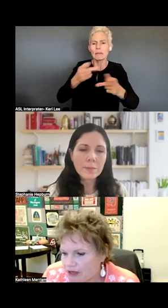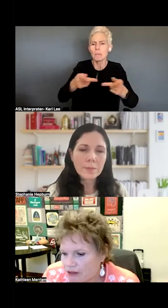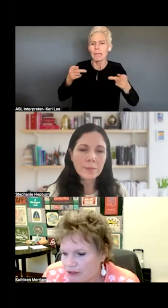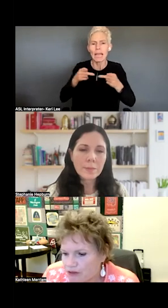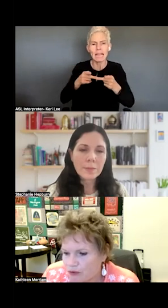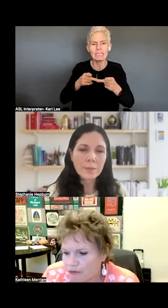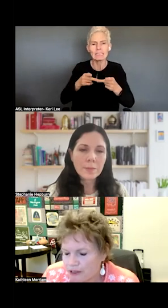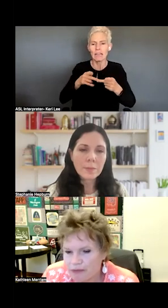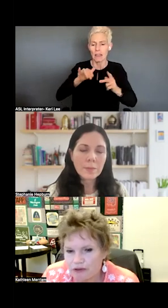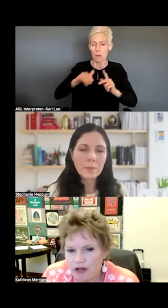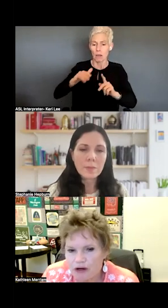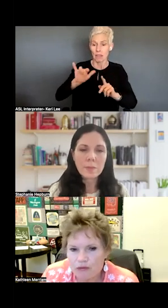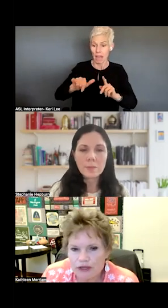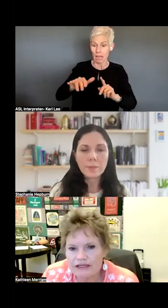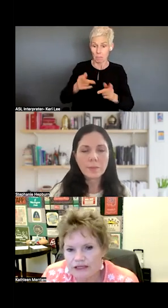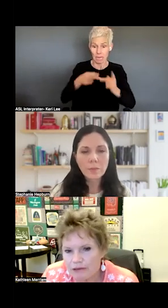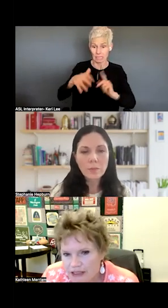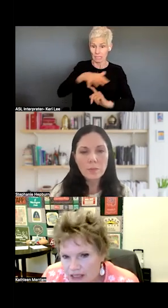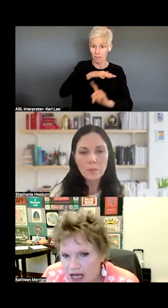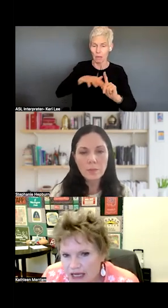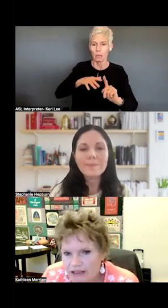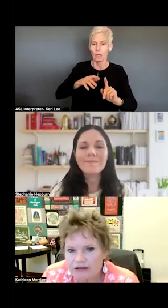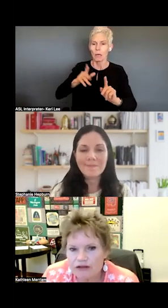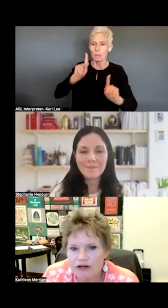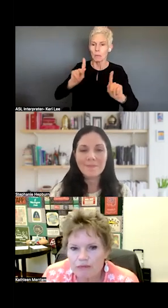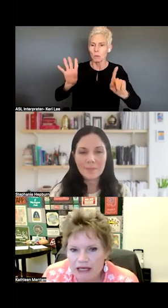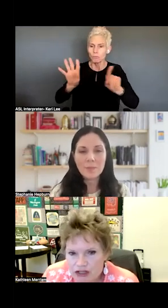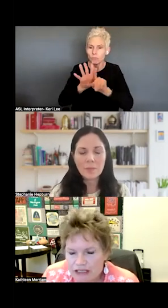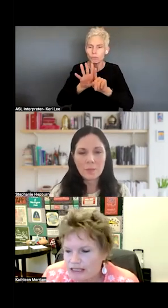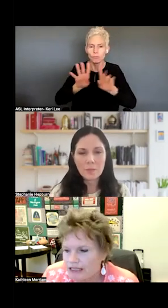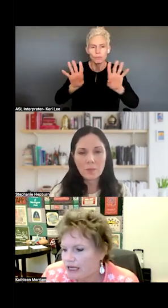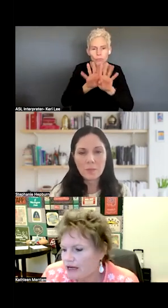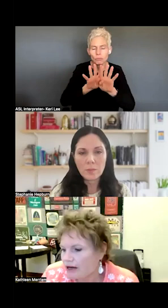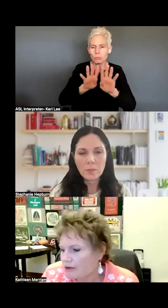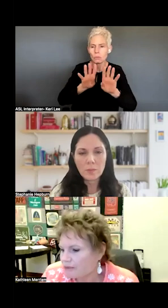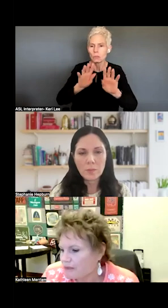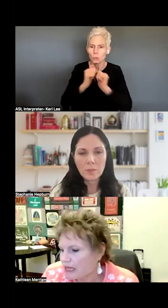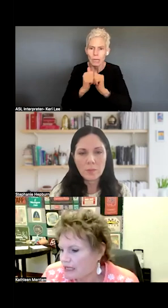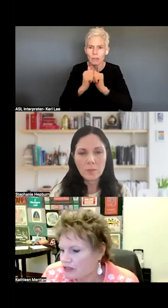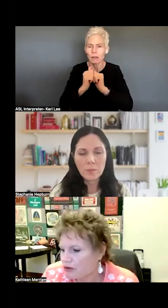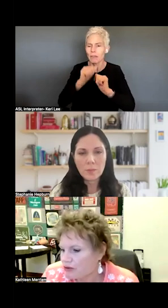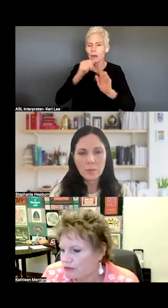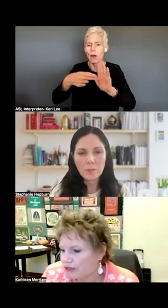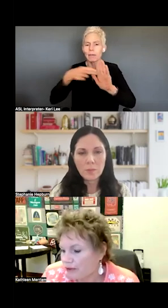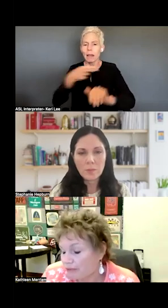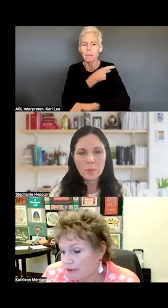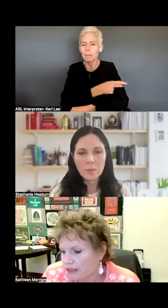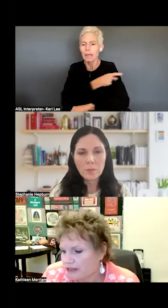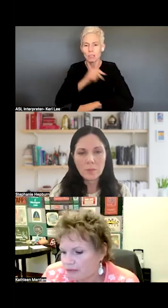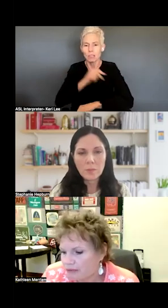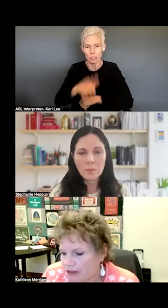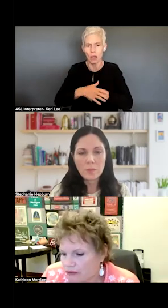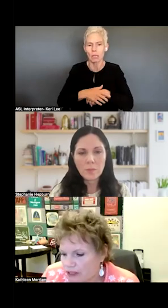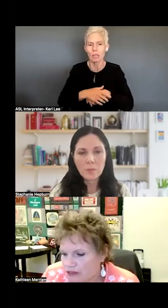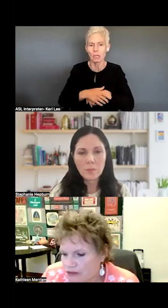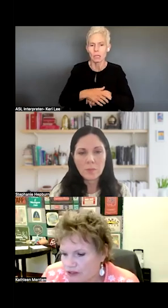an environment where people are working side by side. They're not patients. And so, yeah,